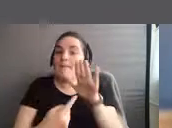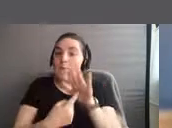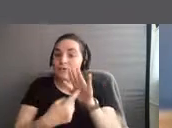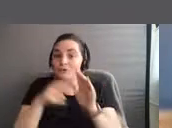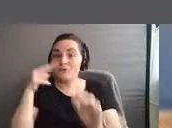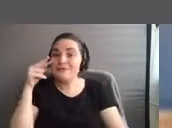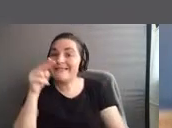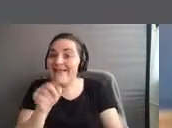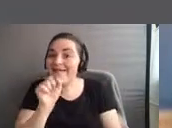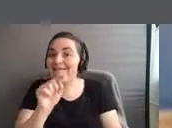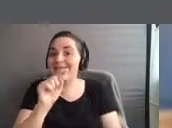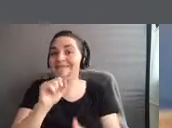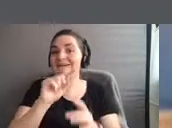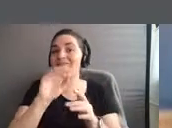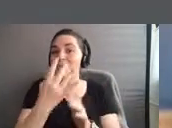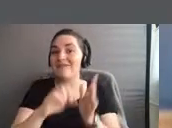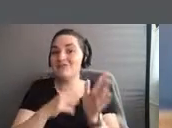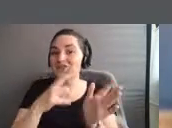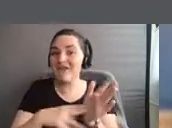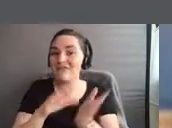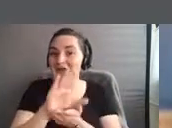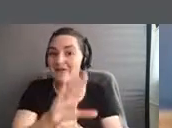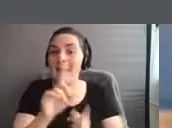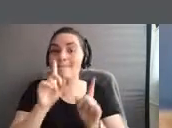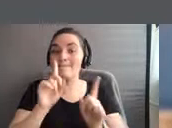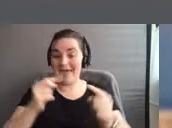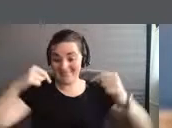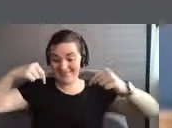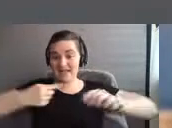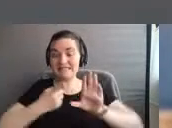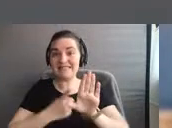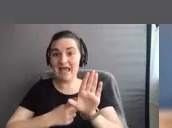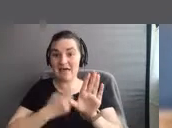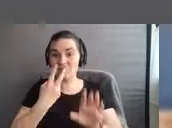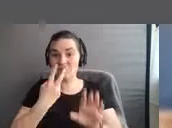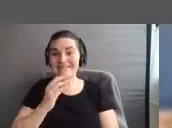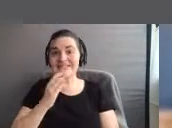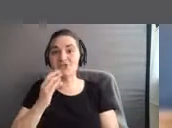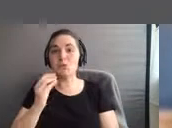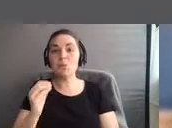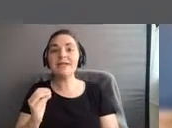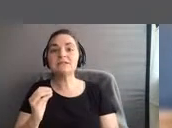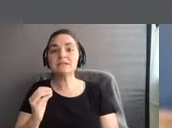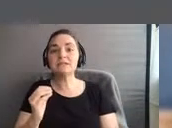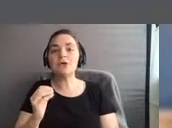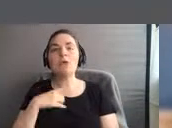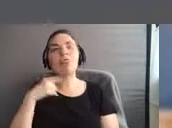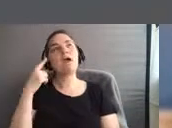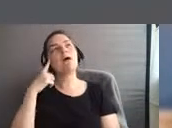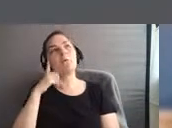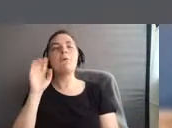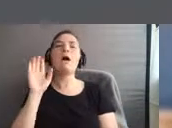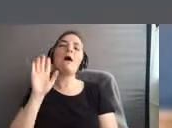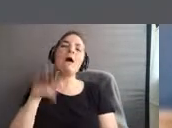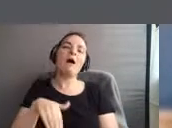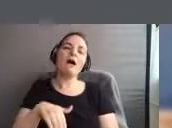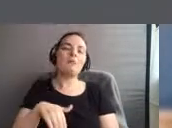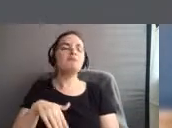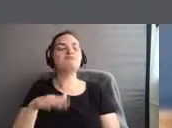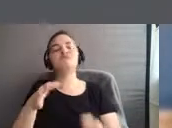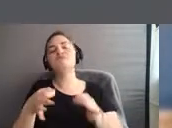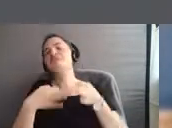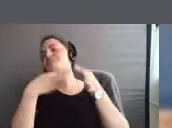but for this year, it's really important that you don't think, okay, I can do this